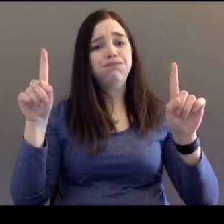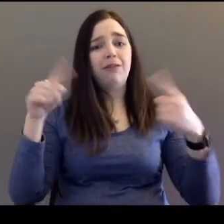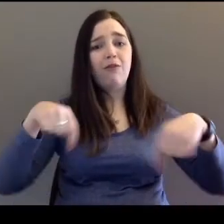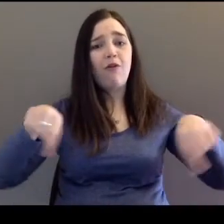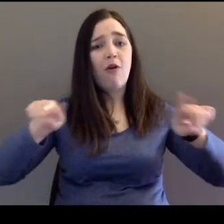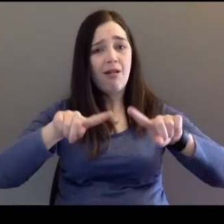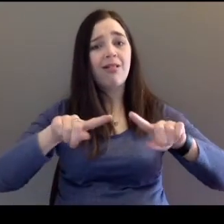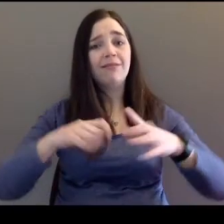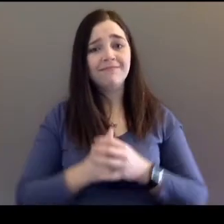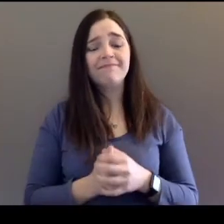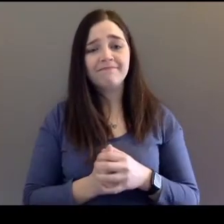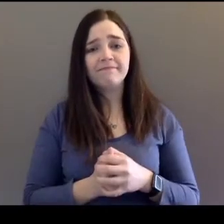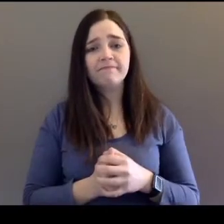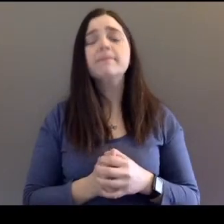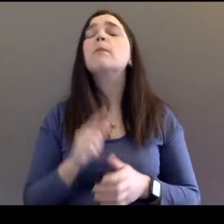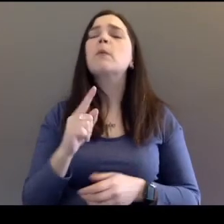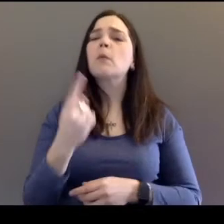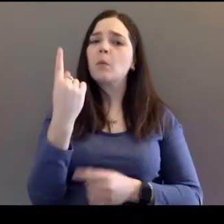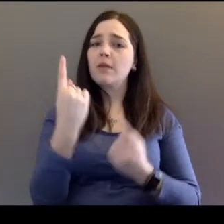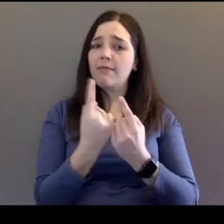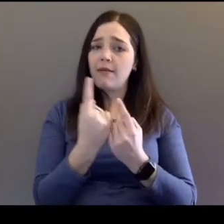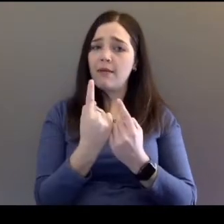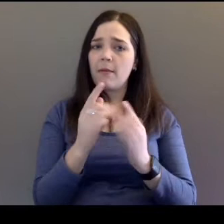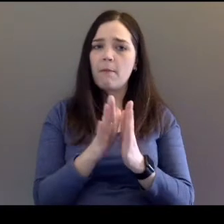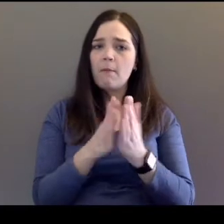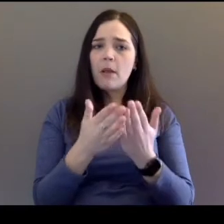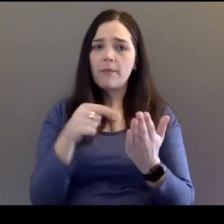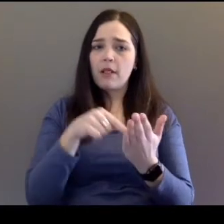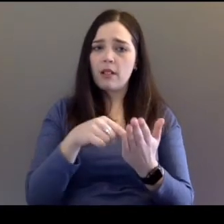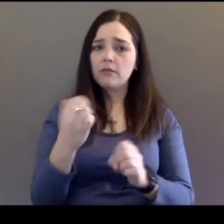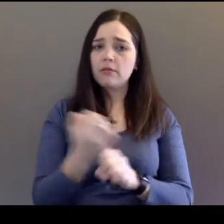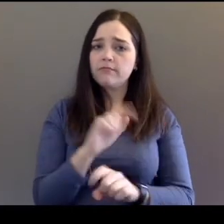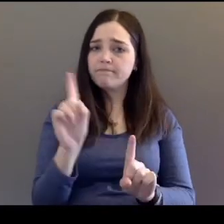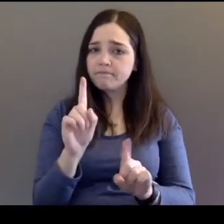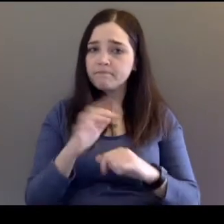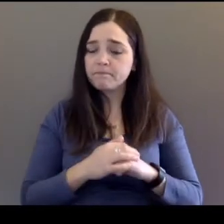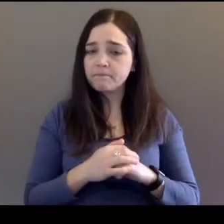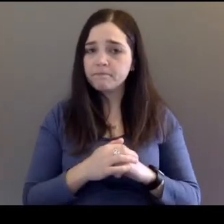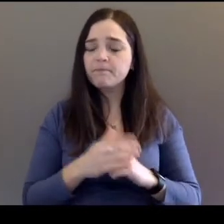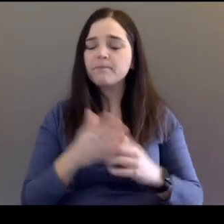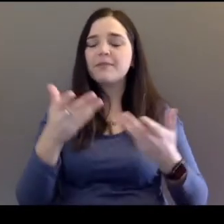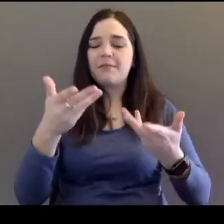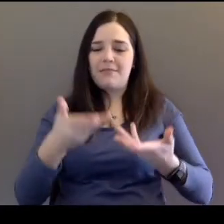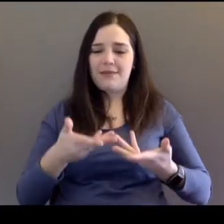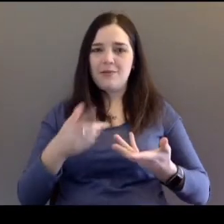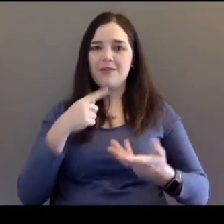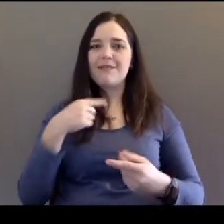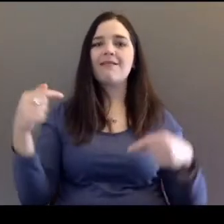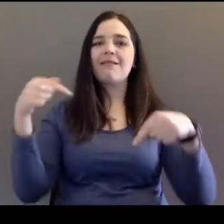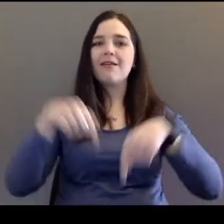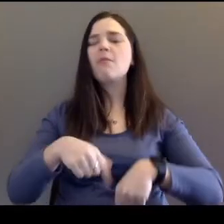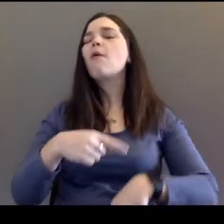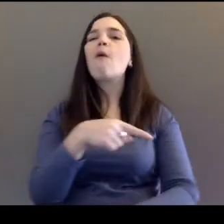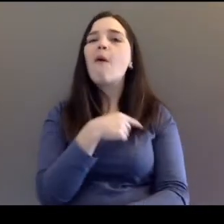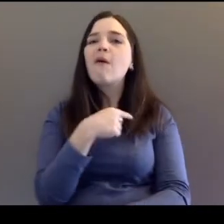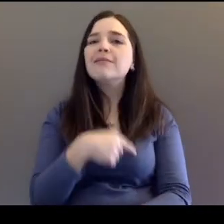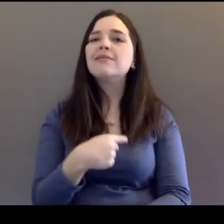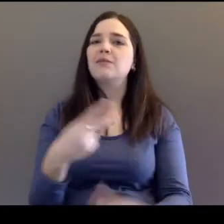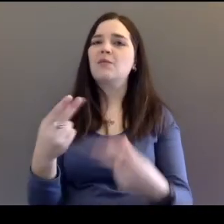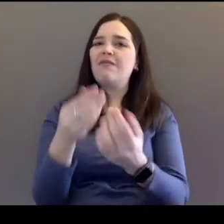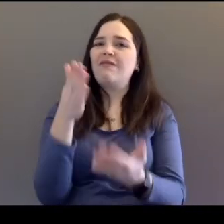us. But one of the things that the Bible does for us is give us a place to come with honesty as well as with